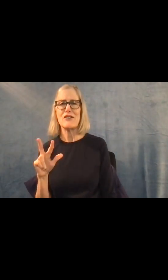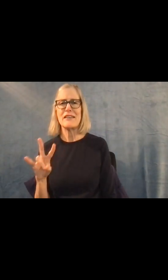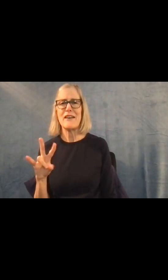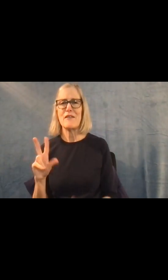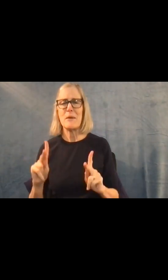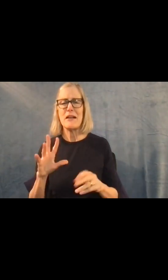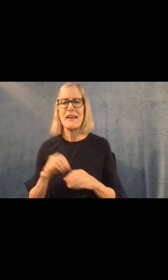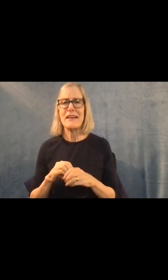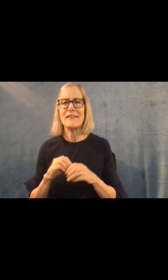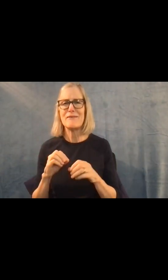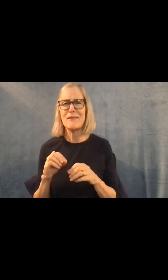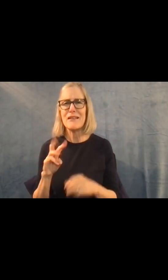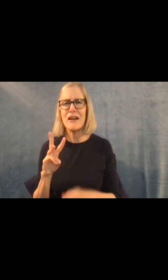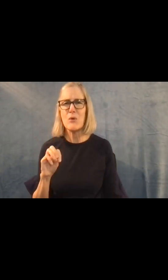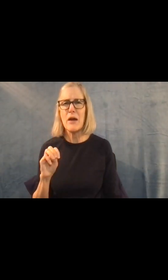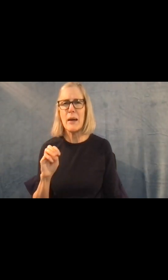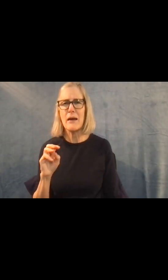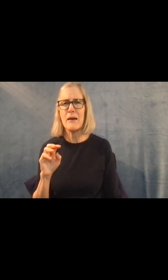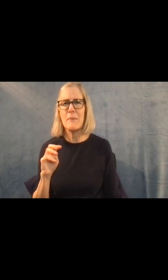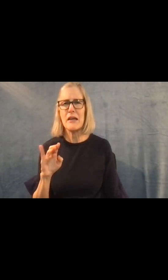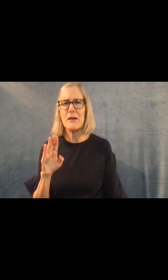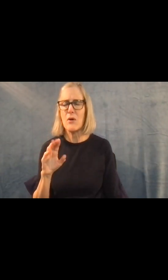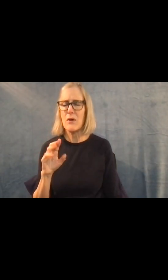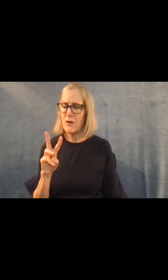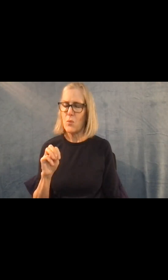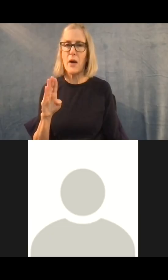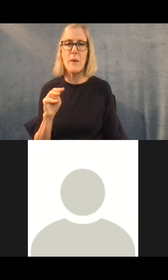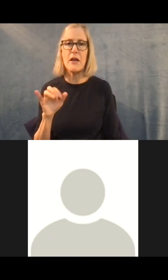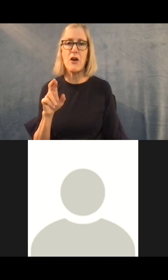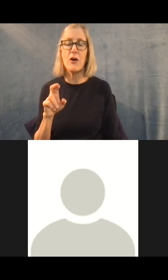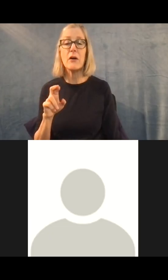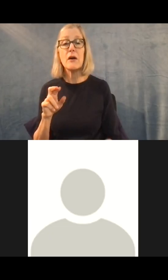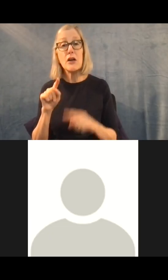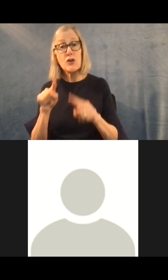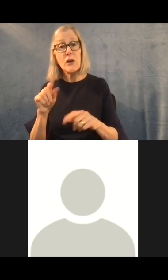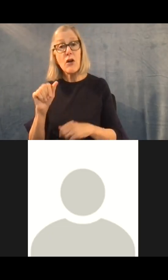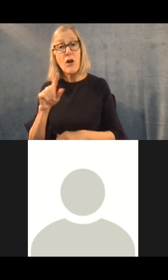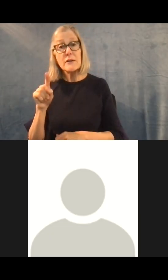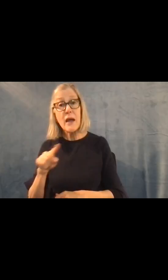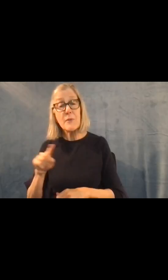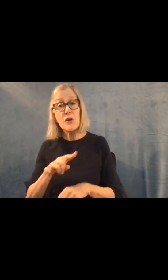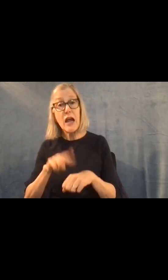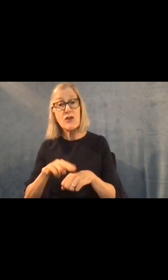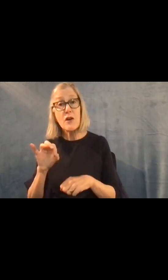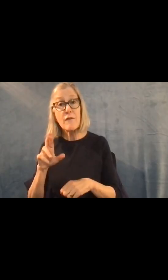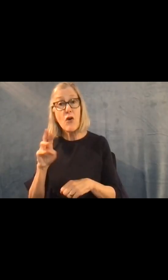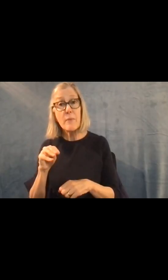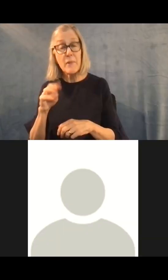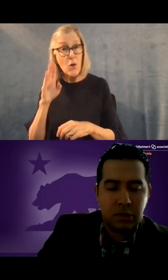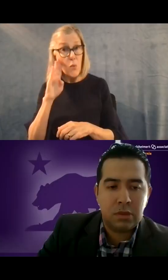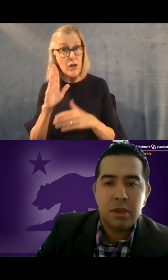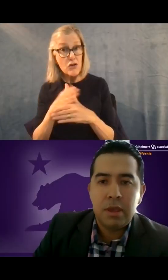Are there any plans to share these stories with legislators at the upcoming National Alzheimer's Forum? Daniel, I don't know if you can speak to